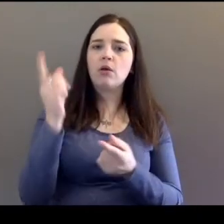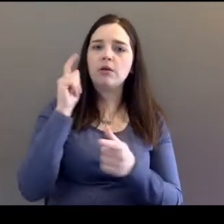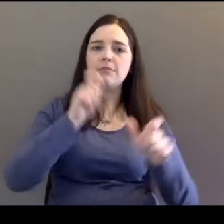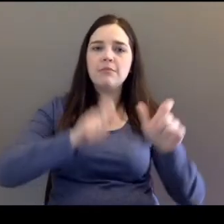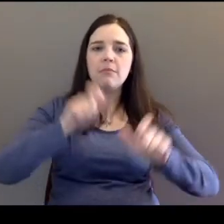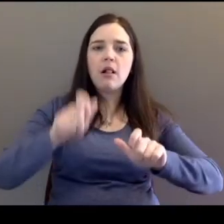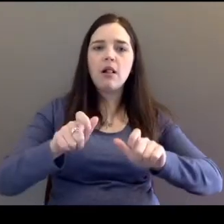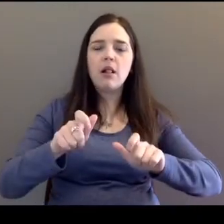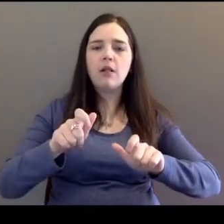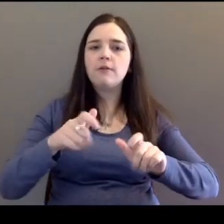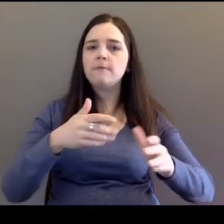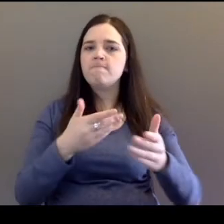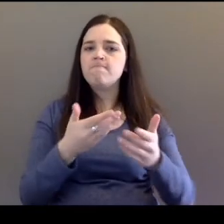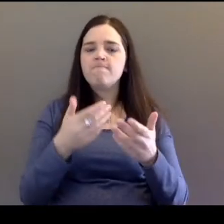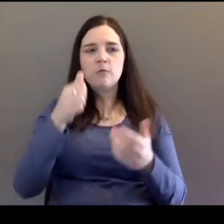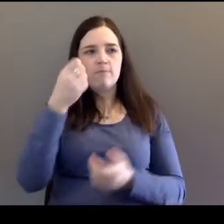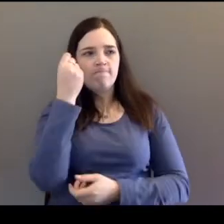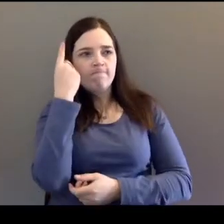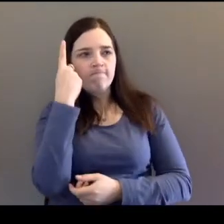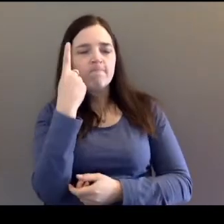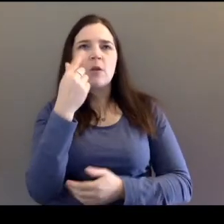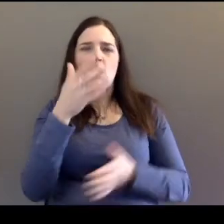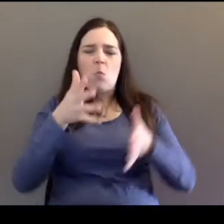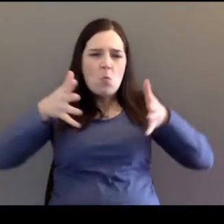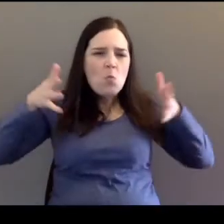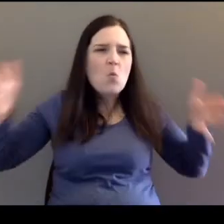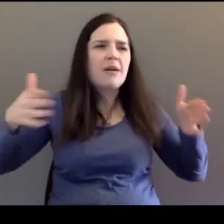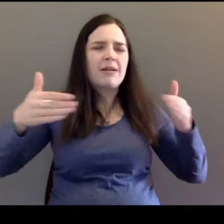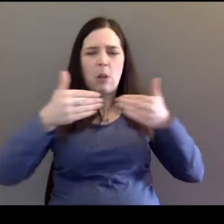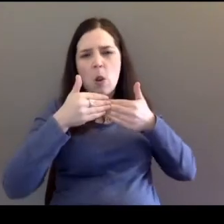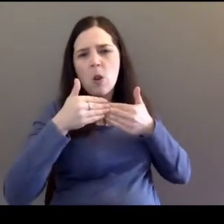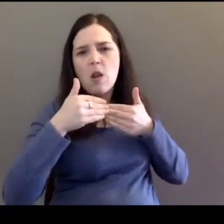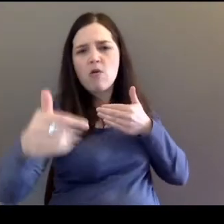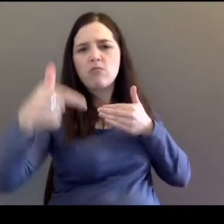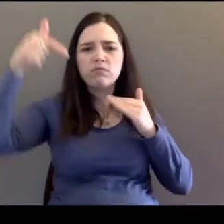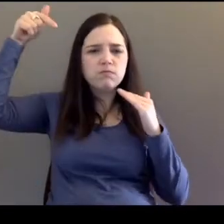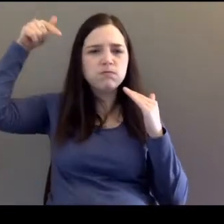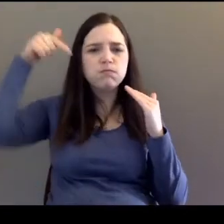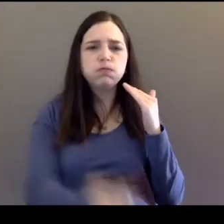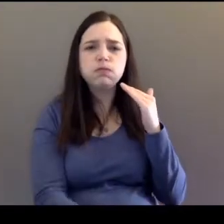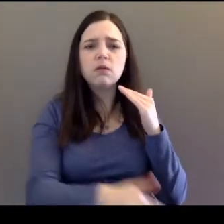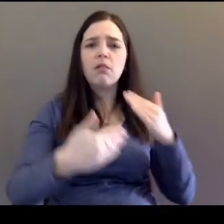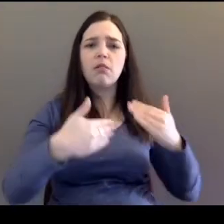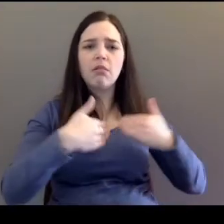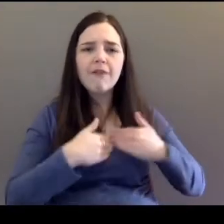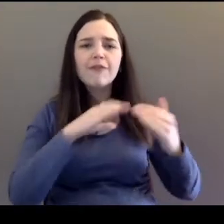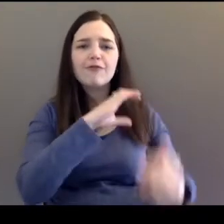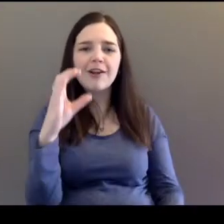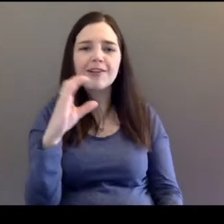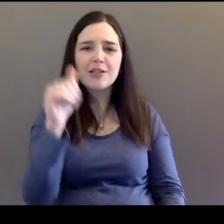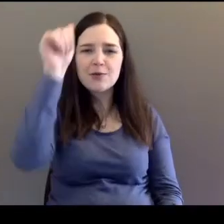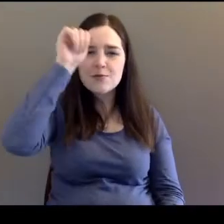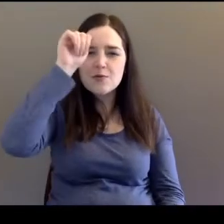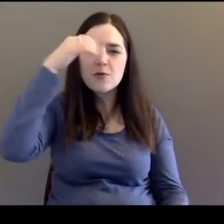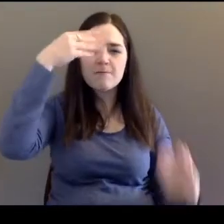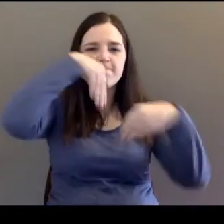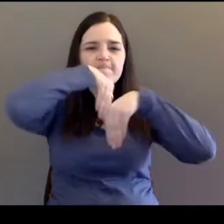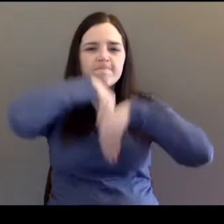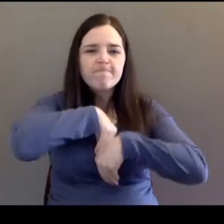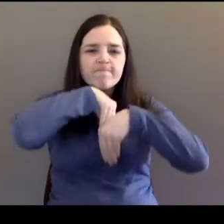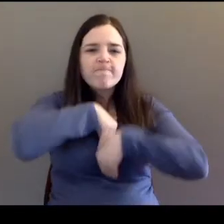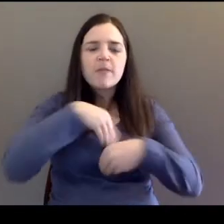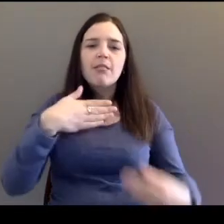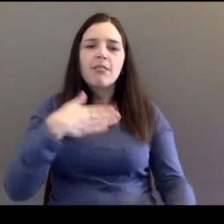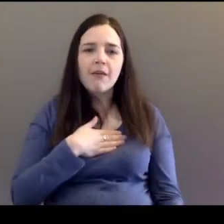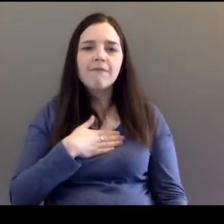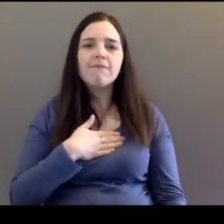how wide and long and high and deep is the love of Christ, and to know this love that surpasses knowledge, that